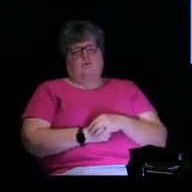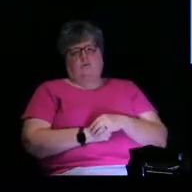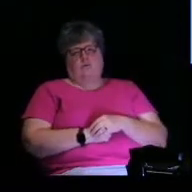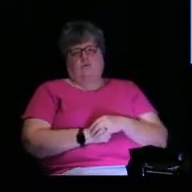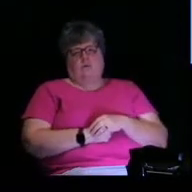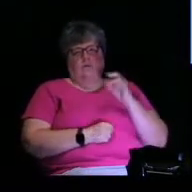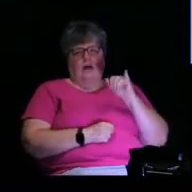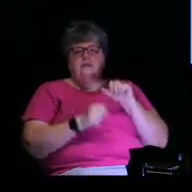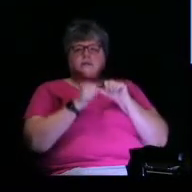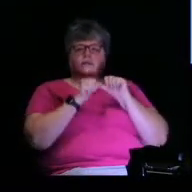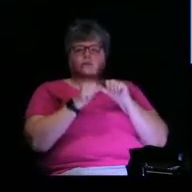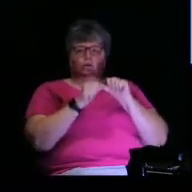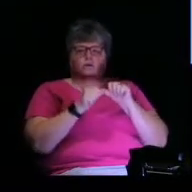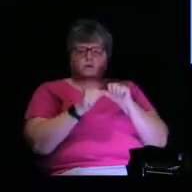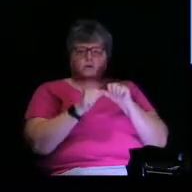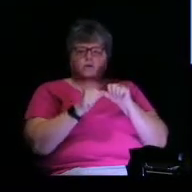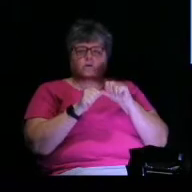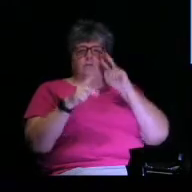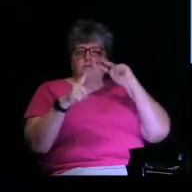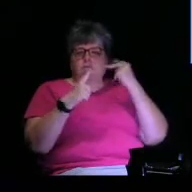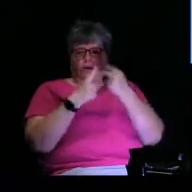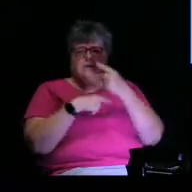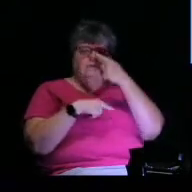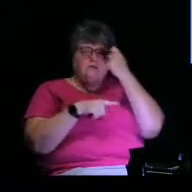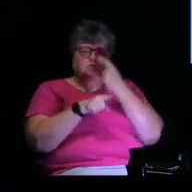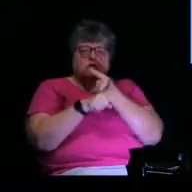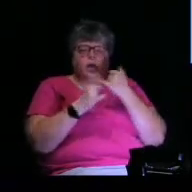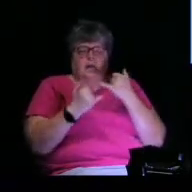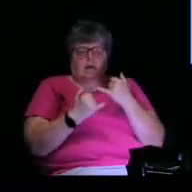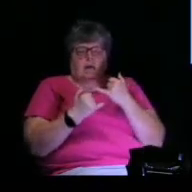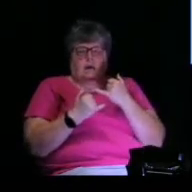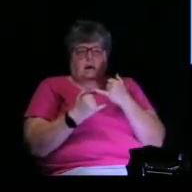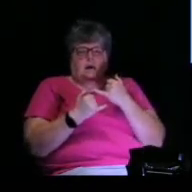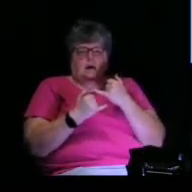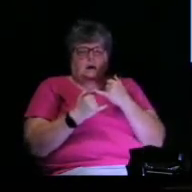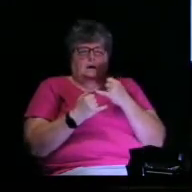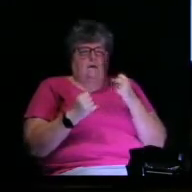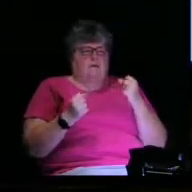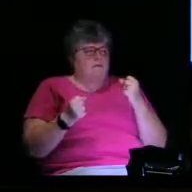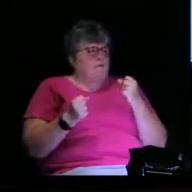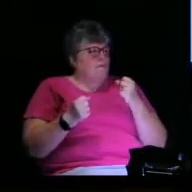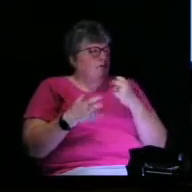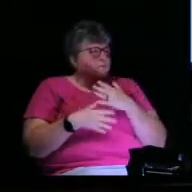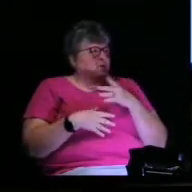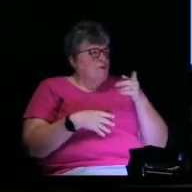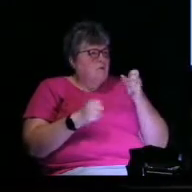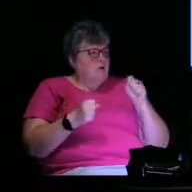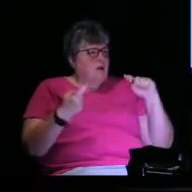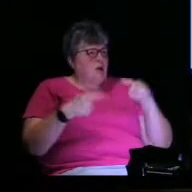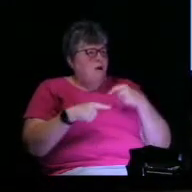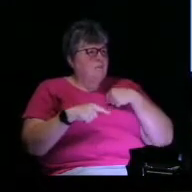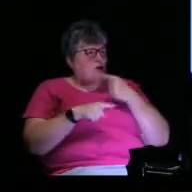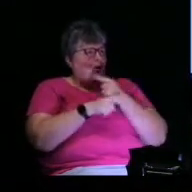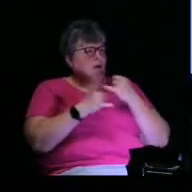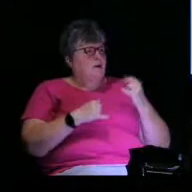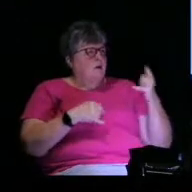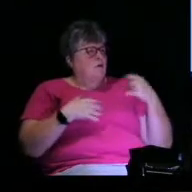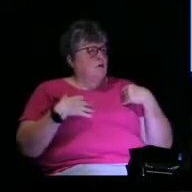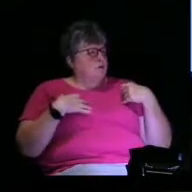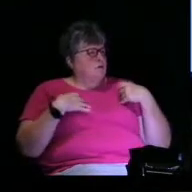an eternal perspective. Because right now, my friend here, Dustin, he comes up here and harms me. You could harm me, dude. You're a strong